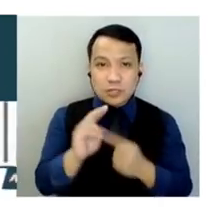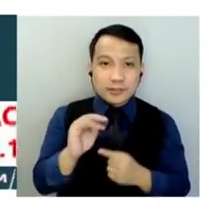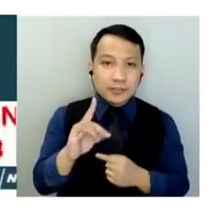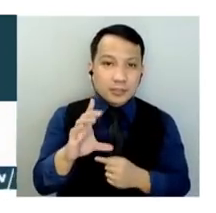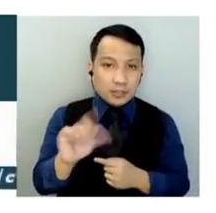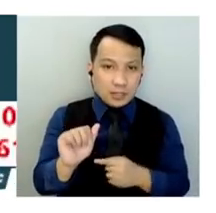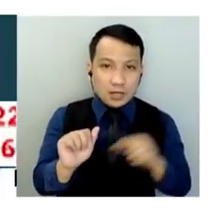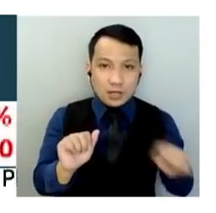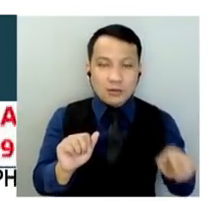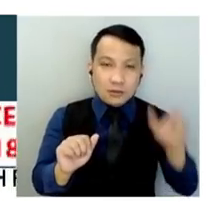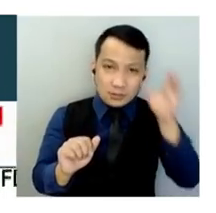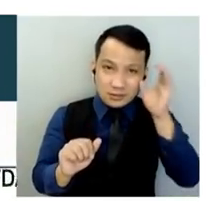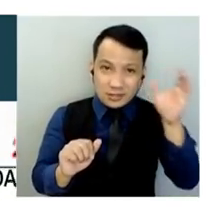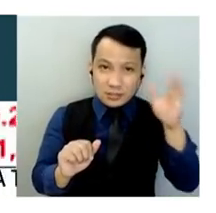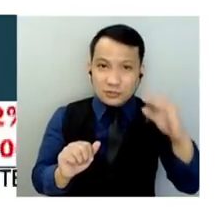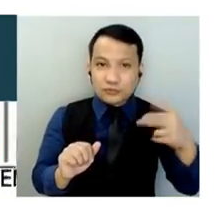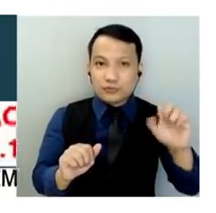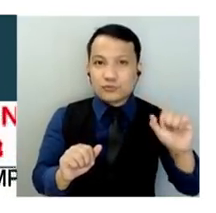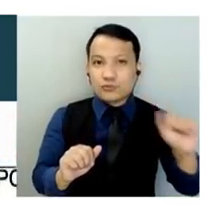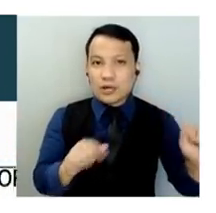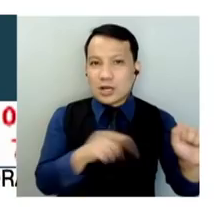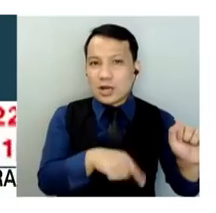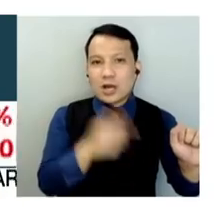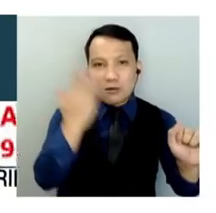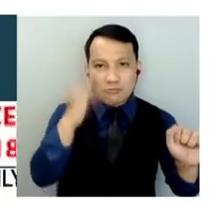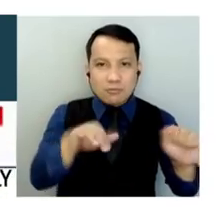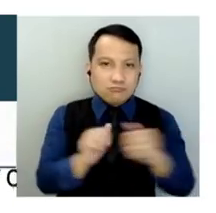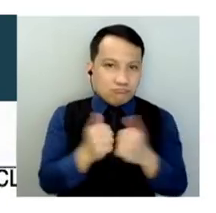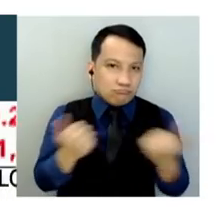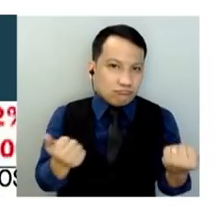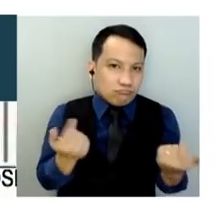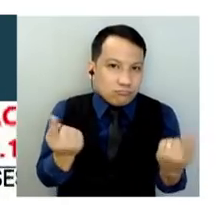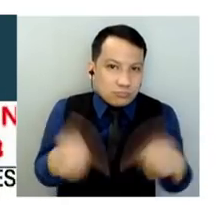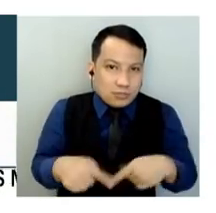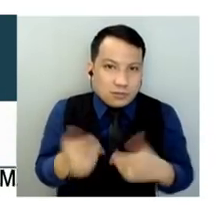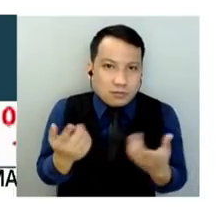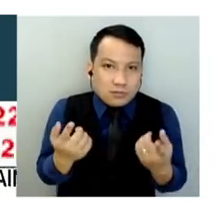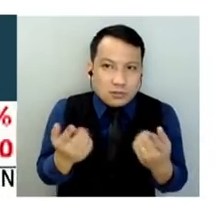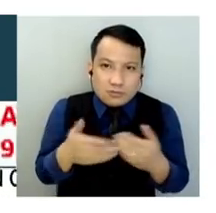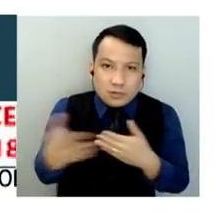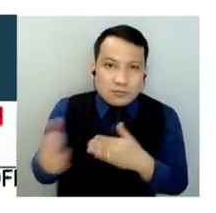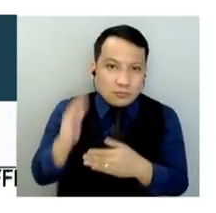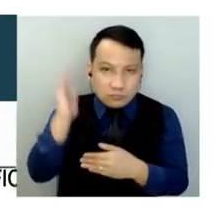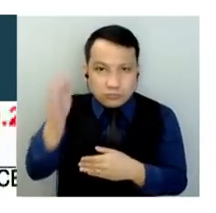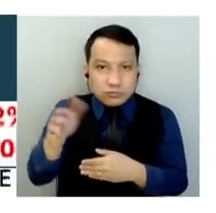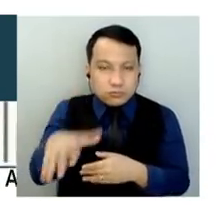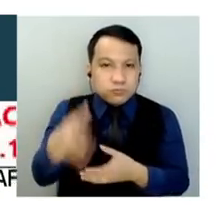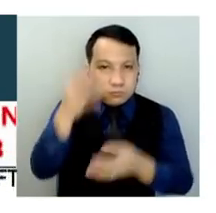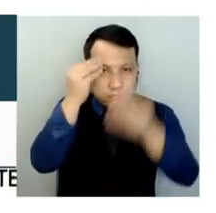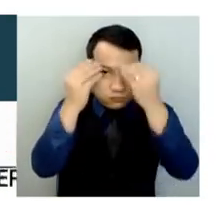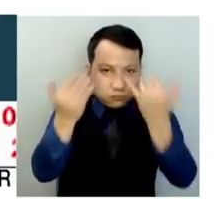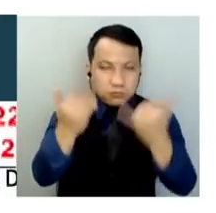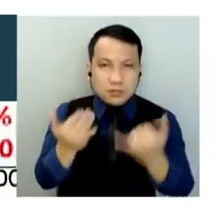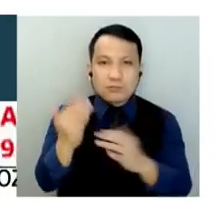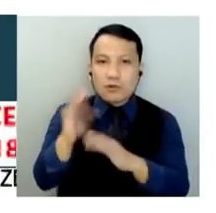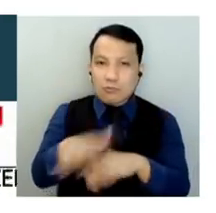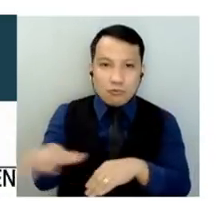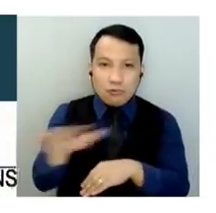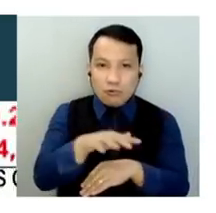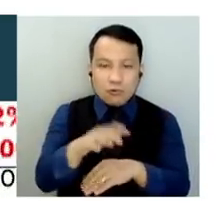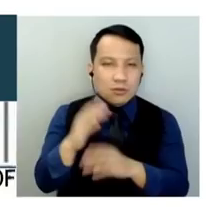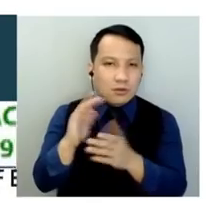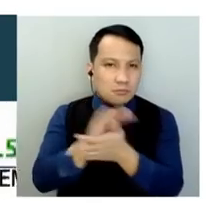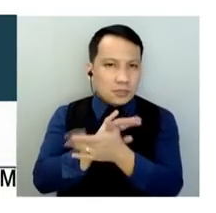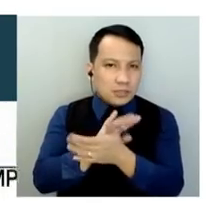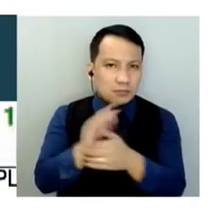Carl Chua about, you know, how this might affect the future of our learners now, this whole pandemic. But I want to go